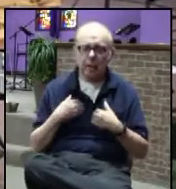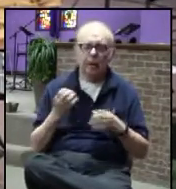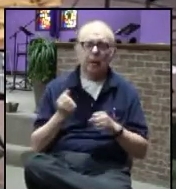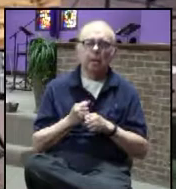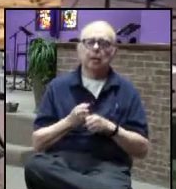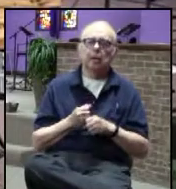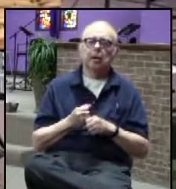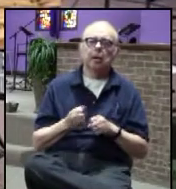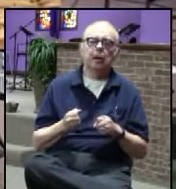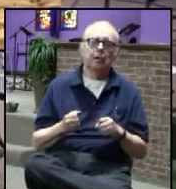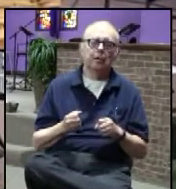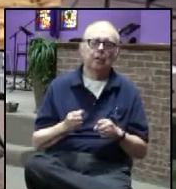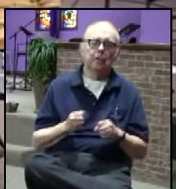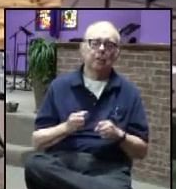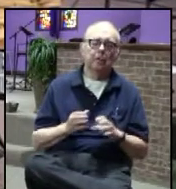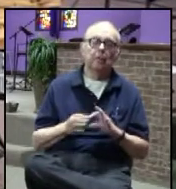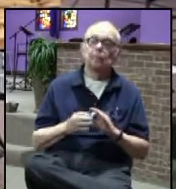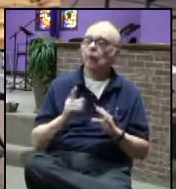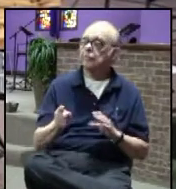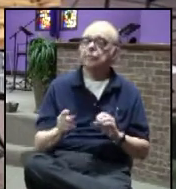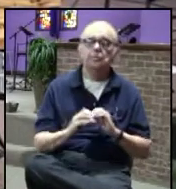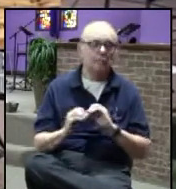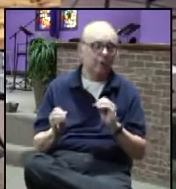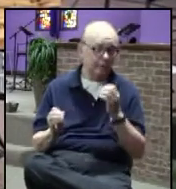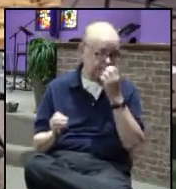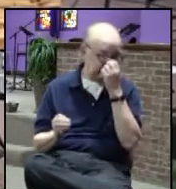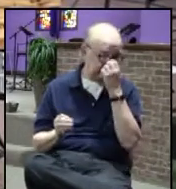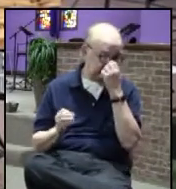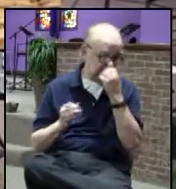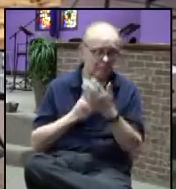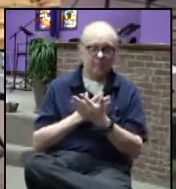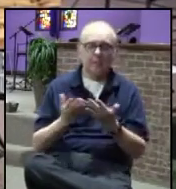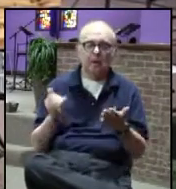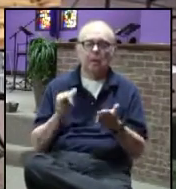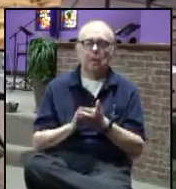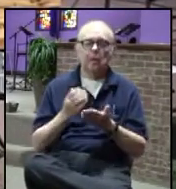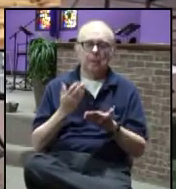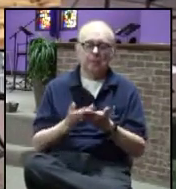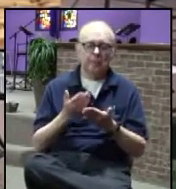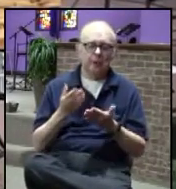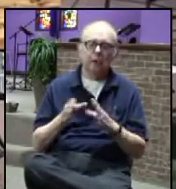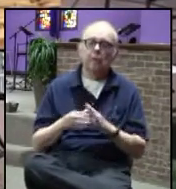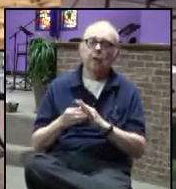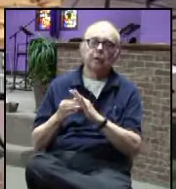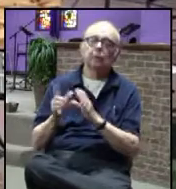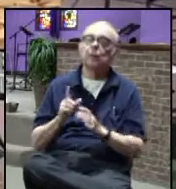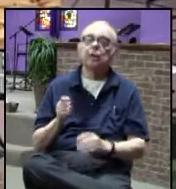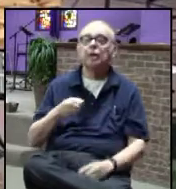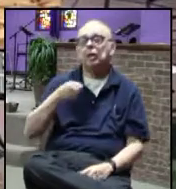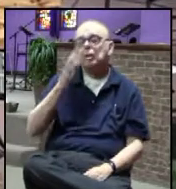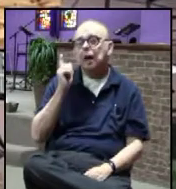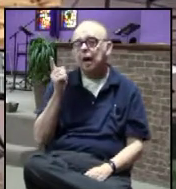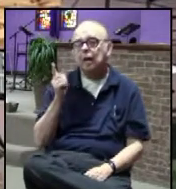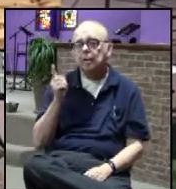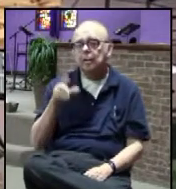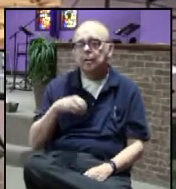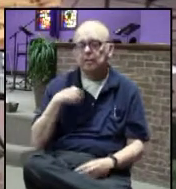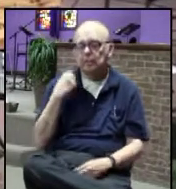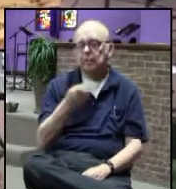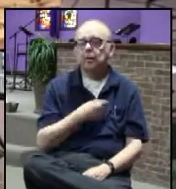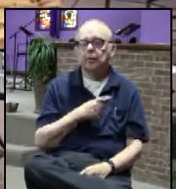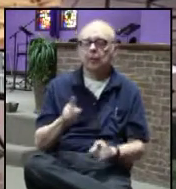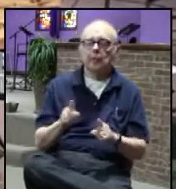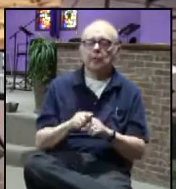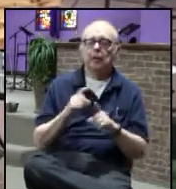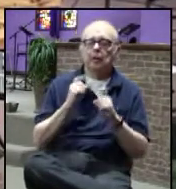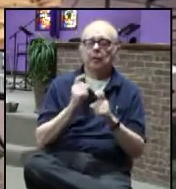in your pocket is yours. Every bit of that belongs to God. It is given to us as